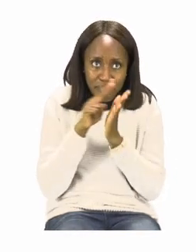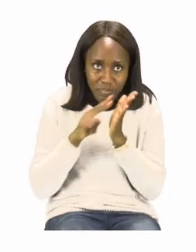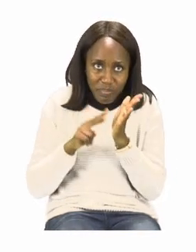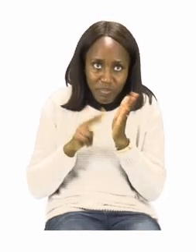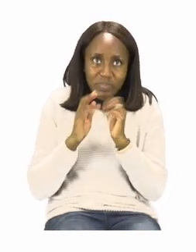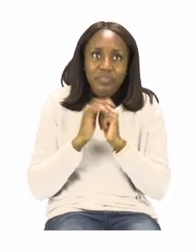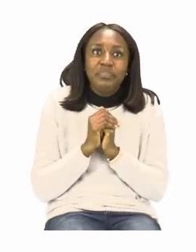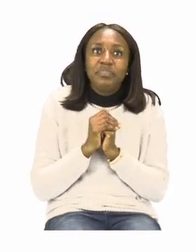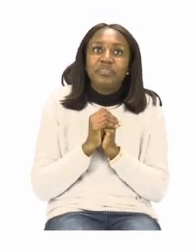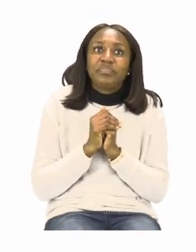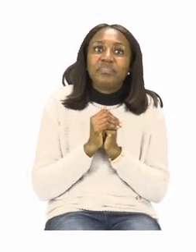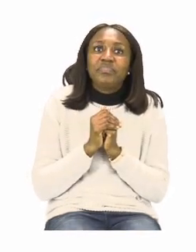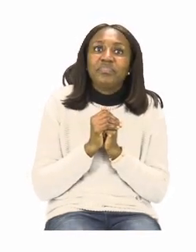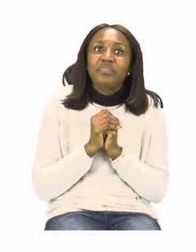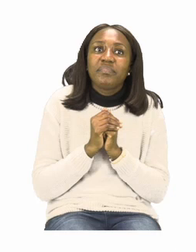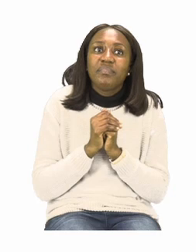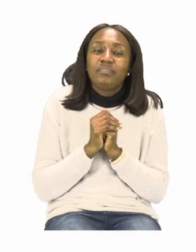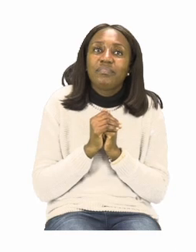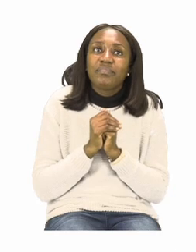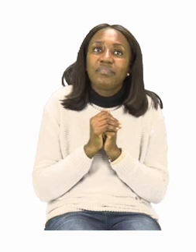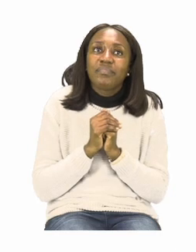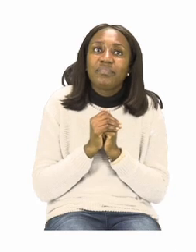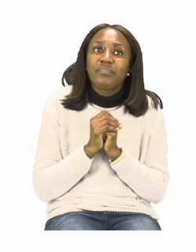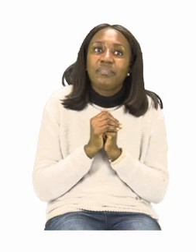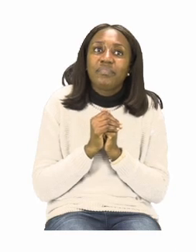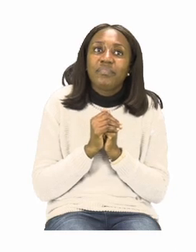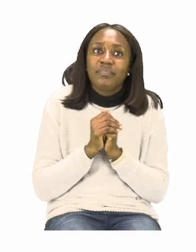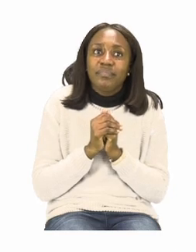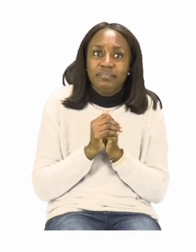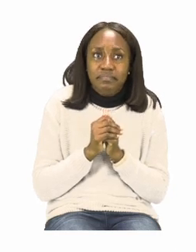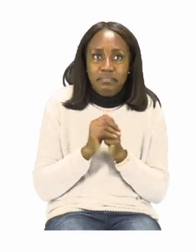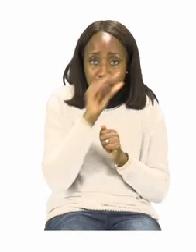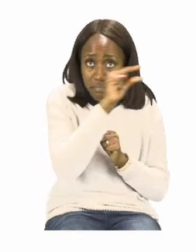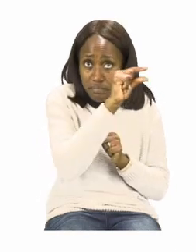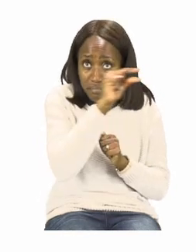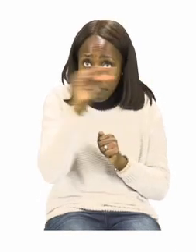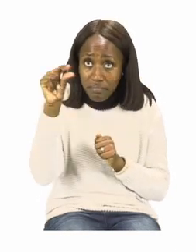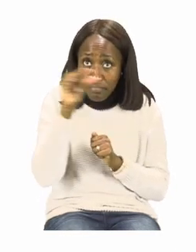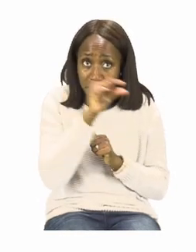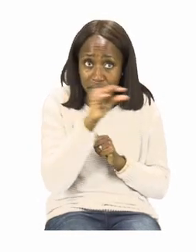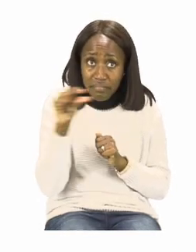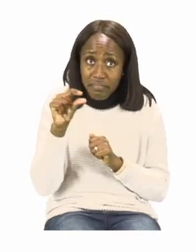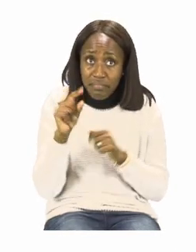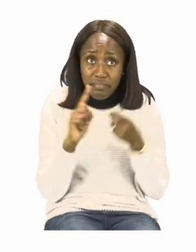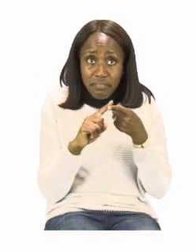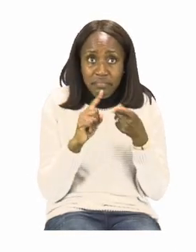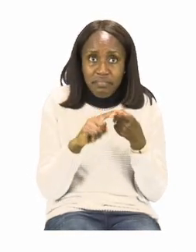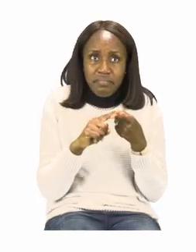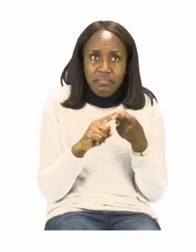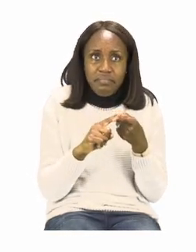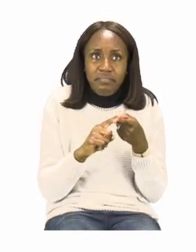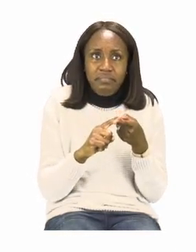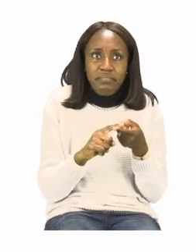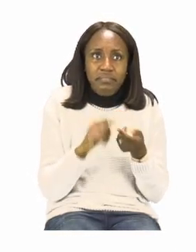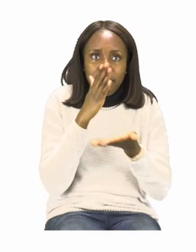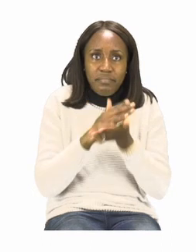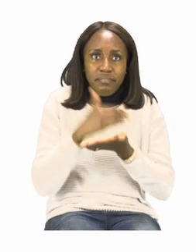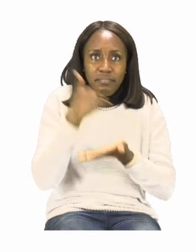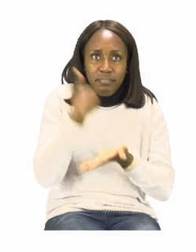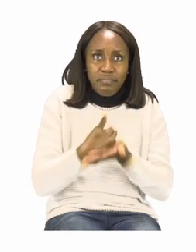we use them. They are at the bottom. The first one we can see is cut all the